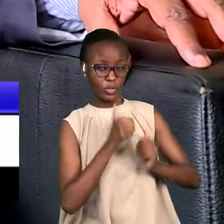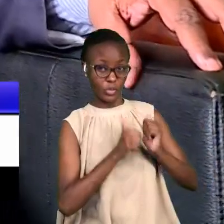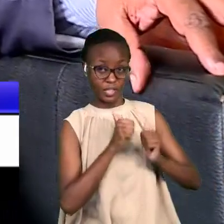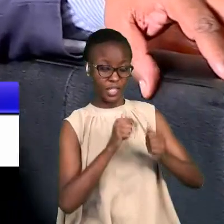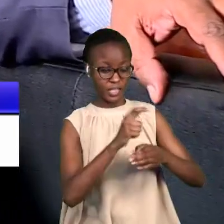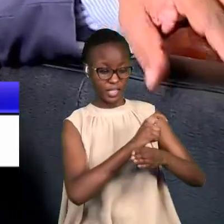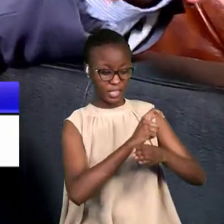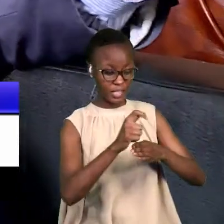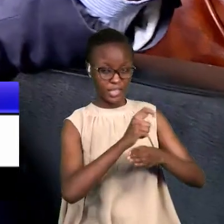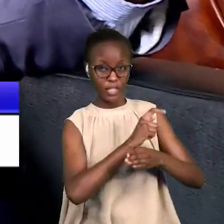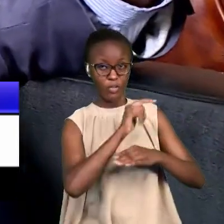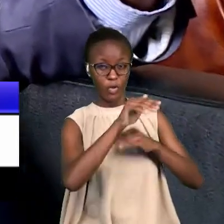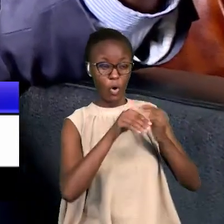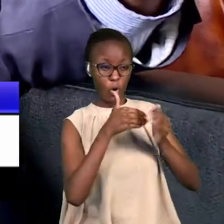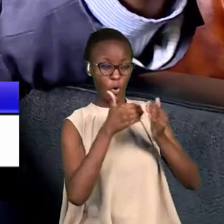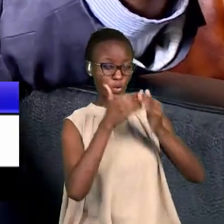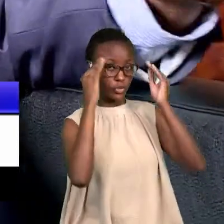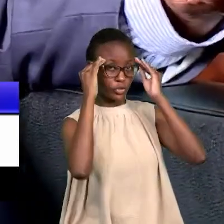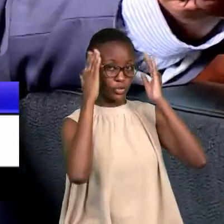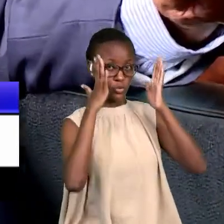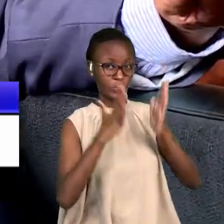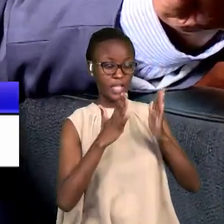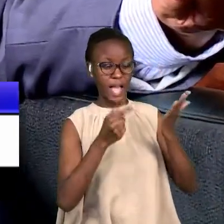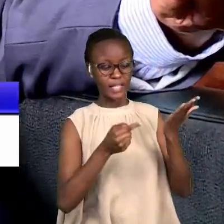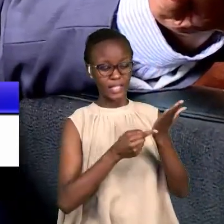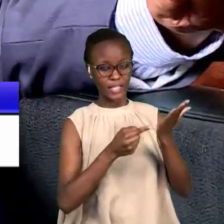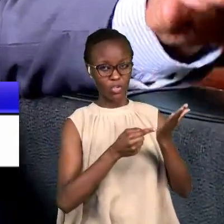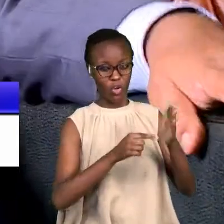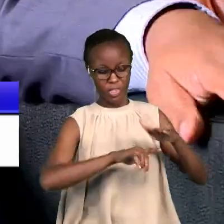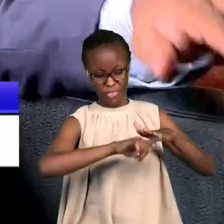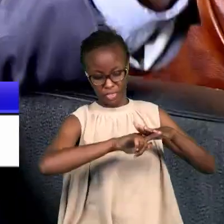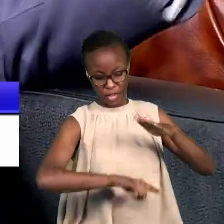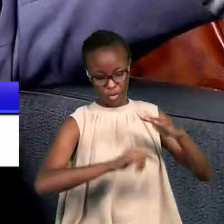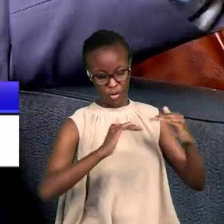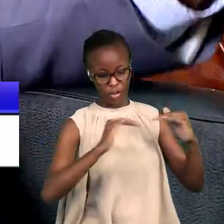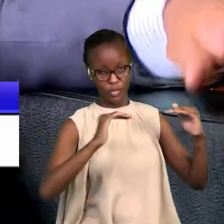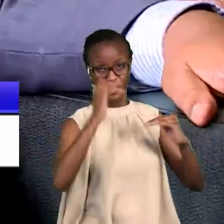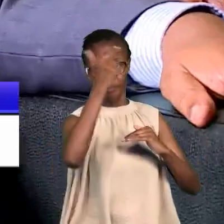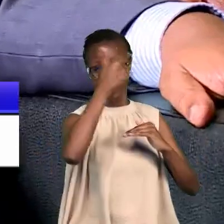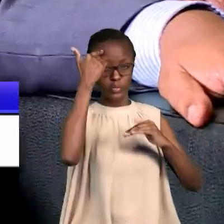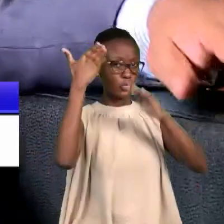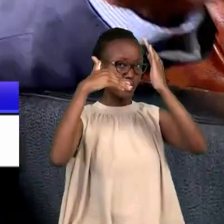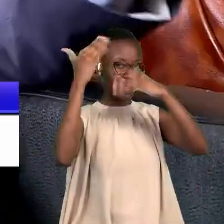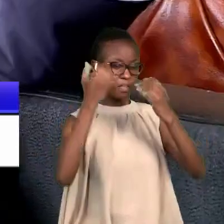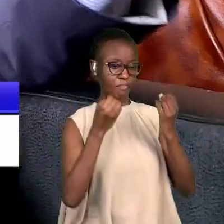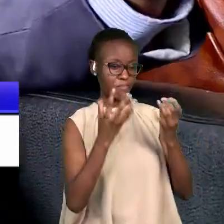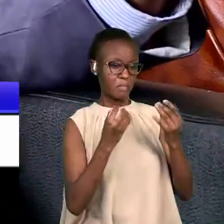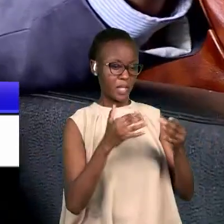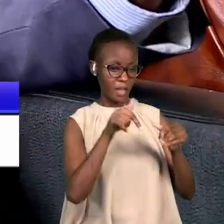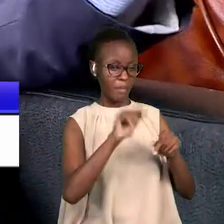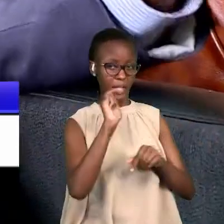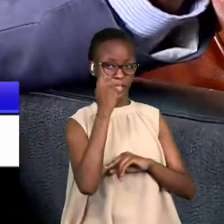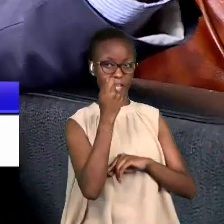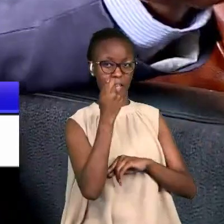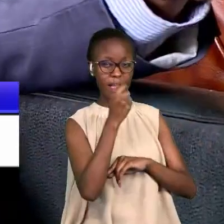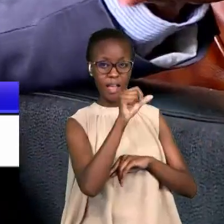training people at the technical level. In others, we have a lot of universities in Kenya today. These